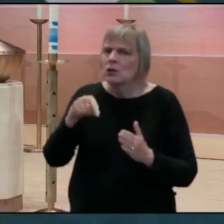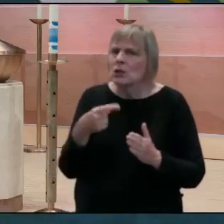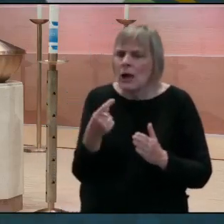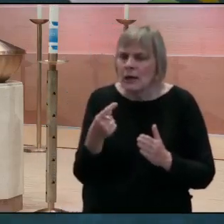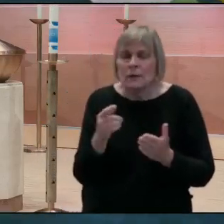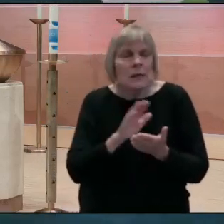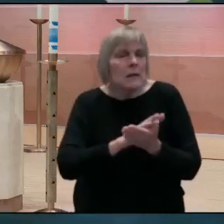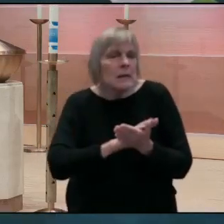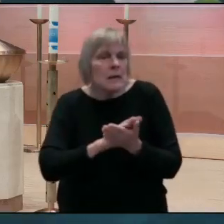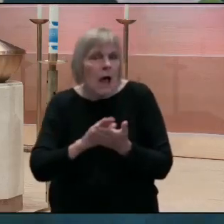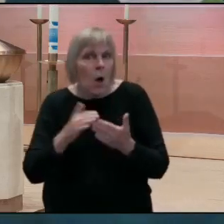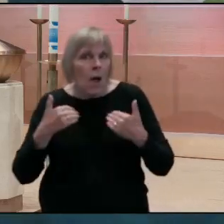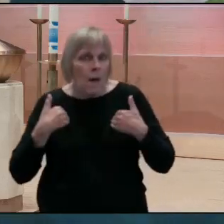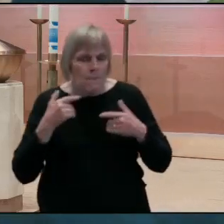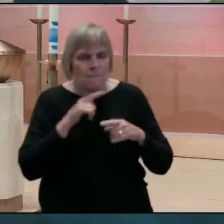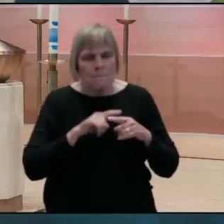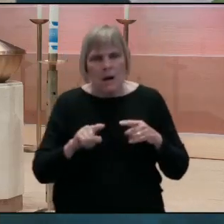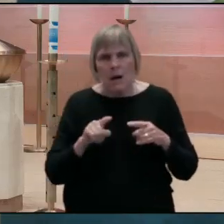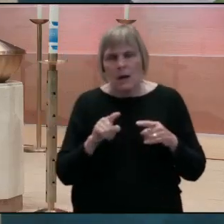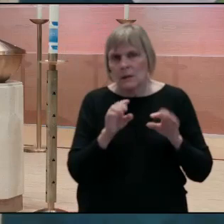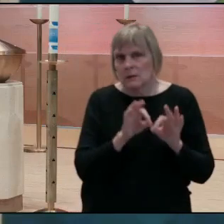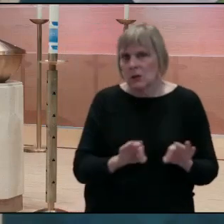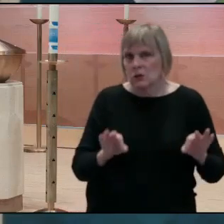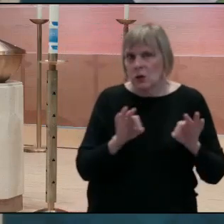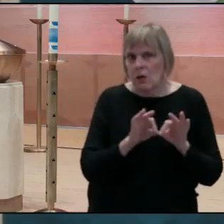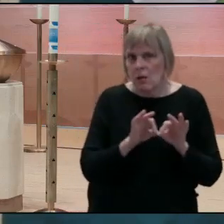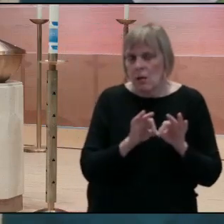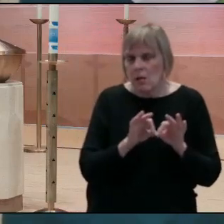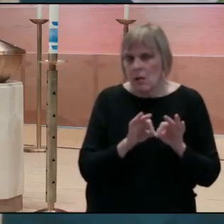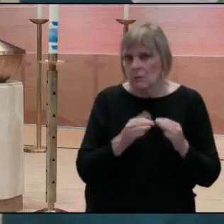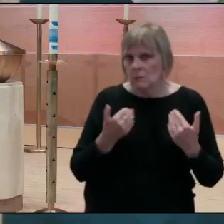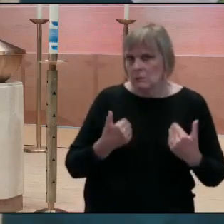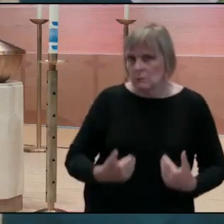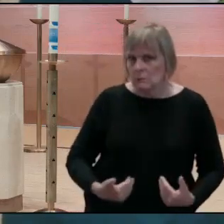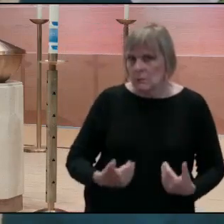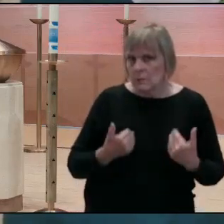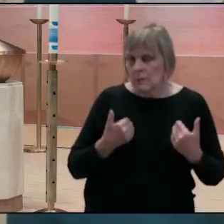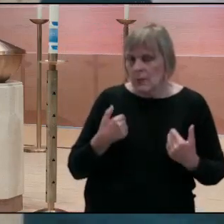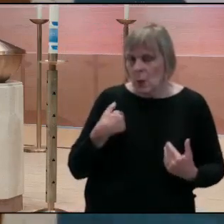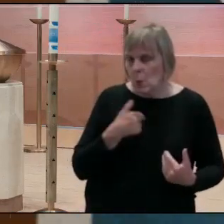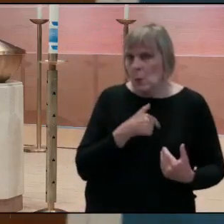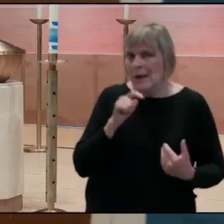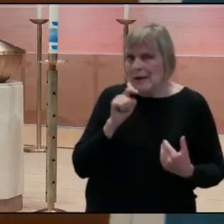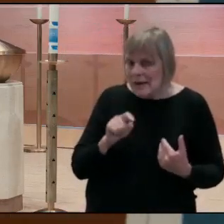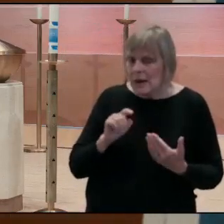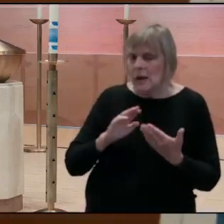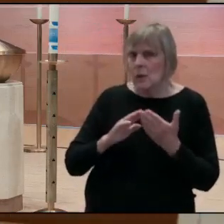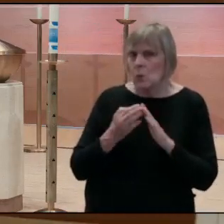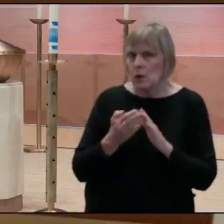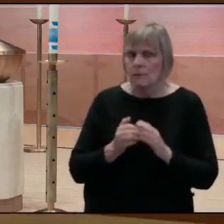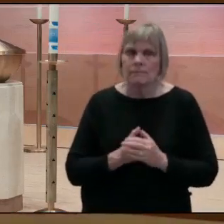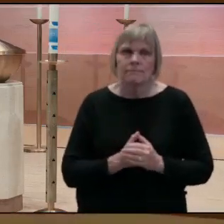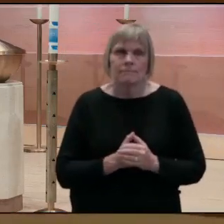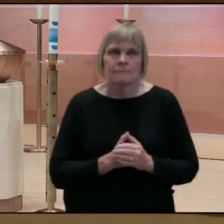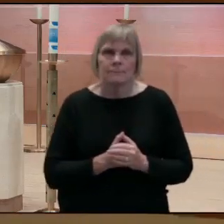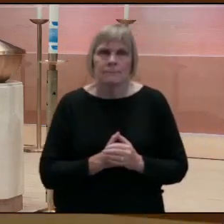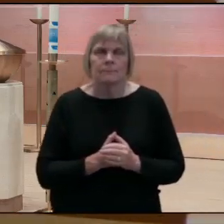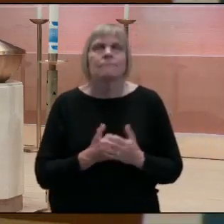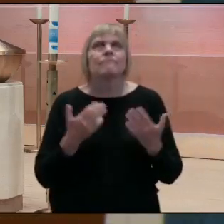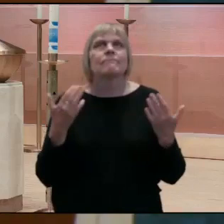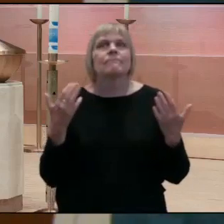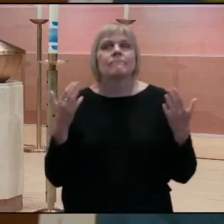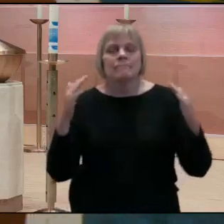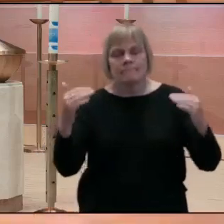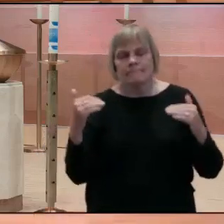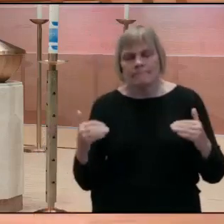a nice thing. It's actually essential to who we are. We need it. And so now the question